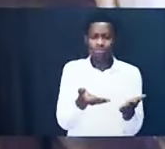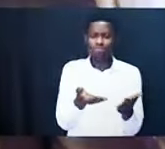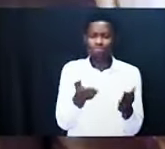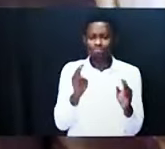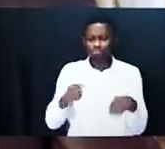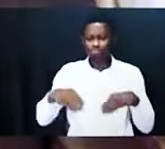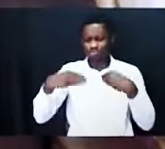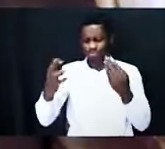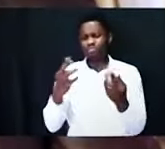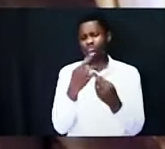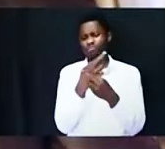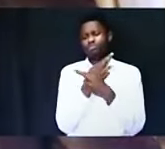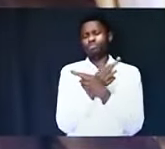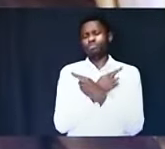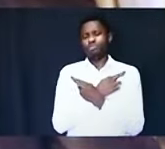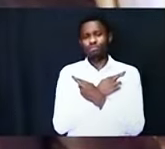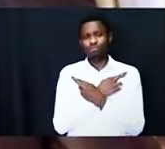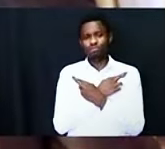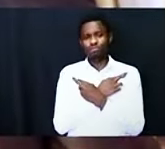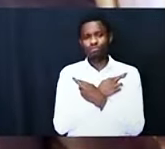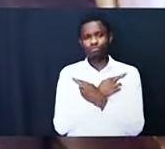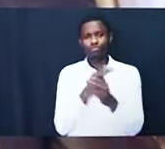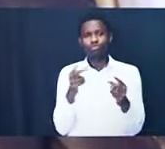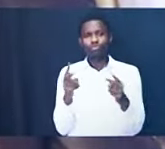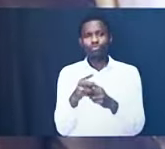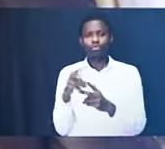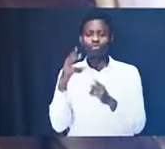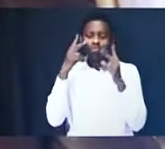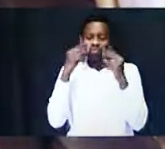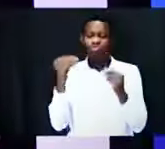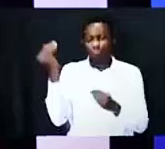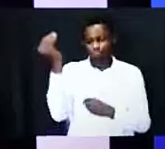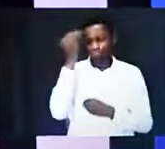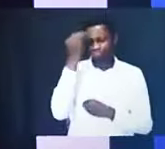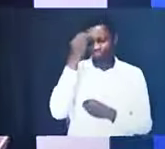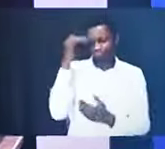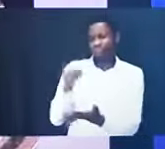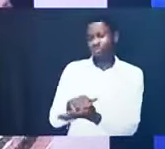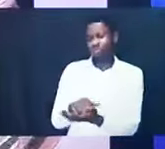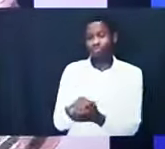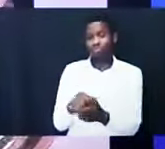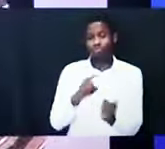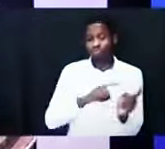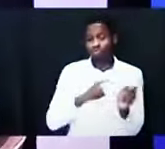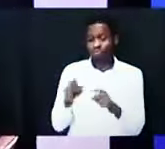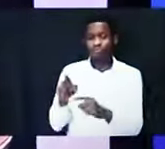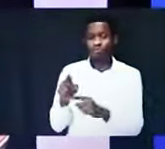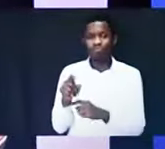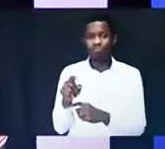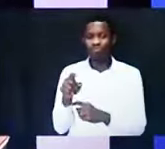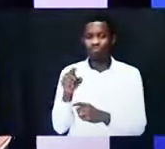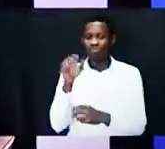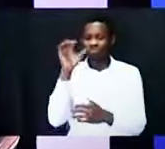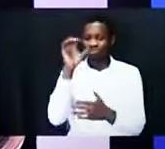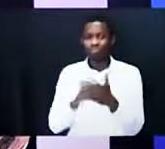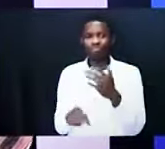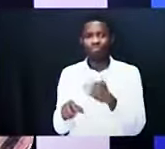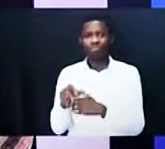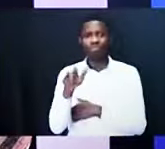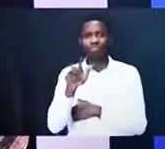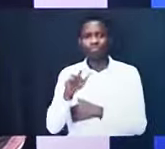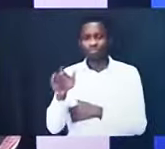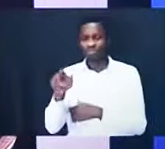all this. So let's go back to verse 16 of chapter 33. How will anyone